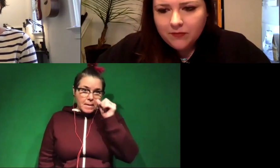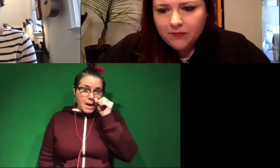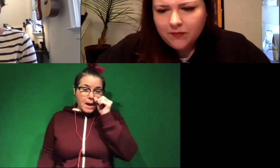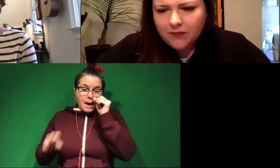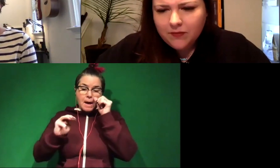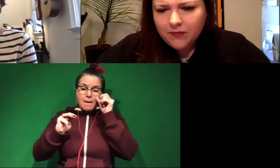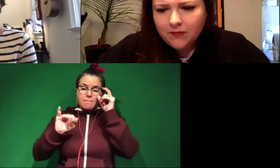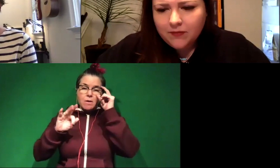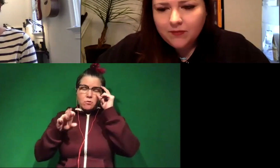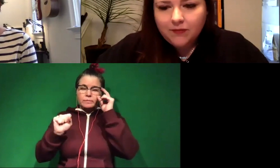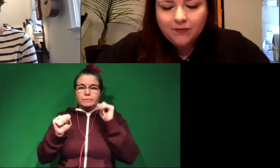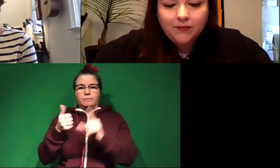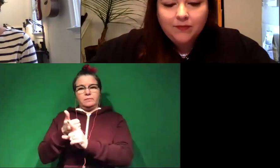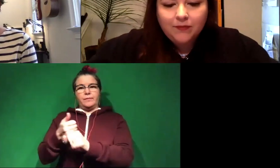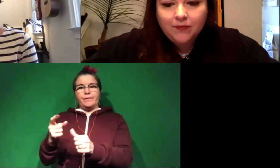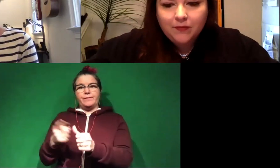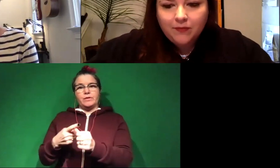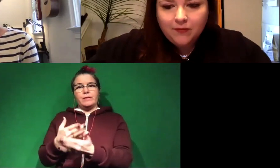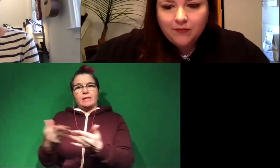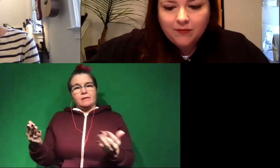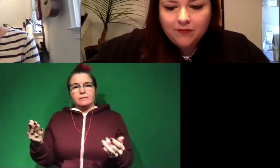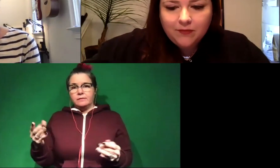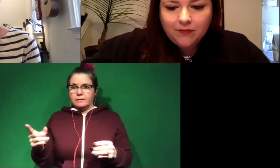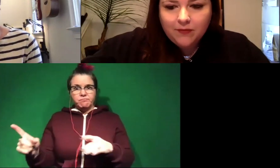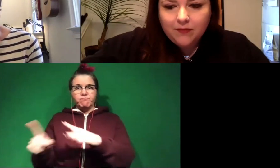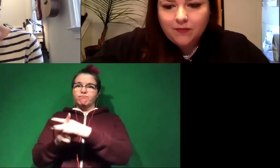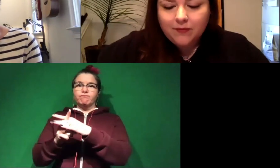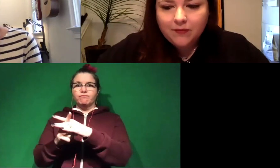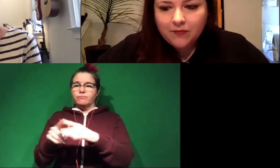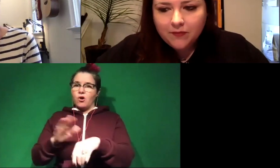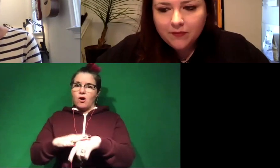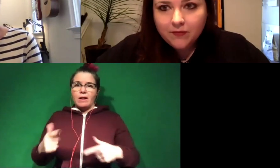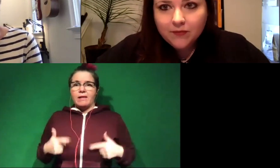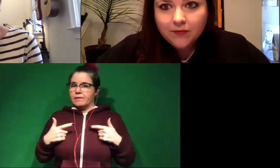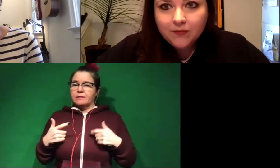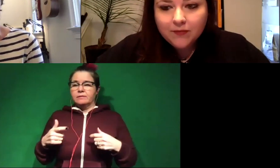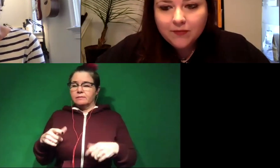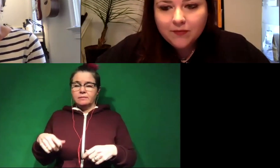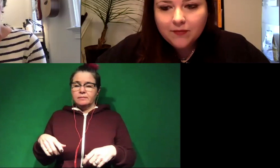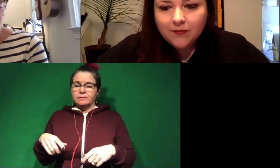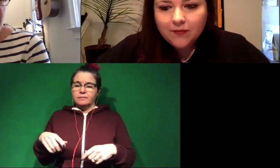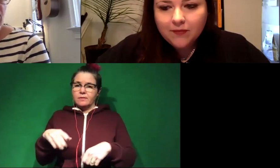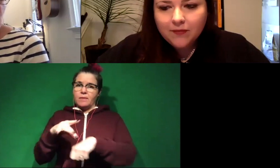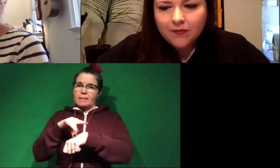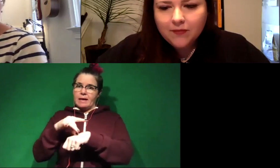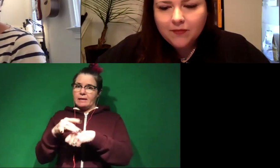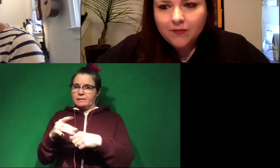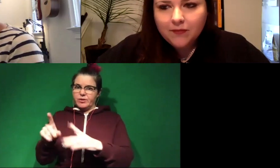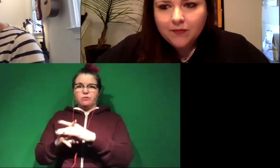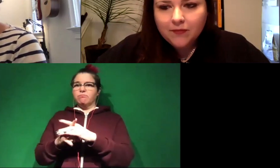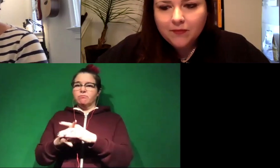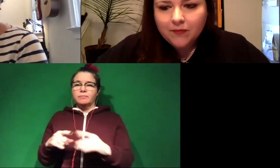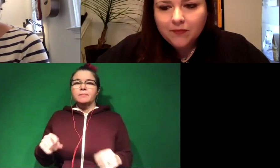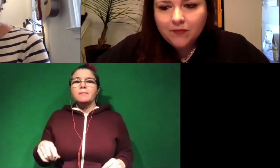microbes really were the first thing, right? We think that they were the first thing on the first living thing on the planet. So there's